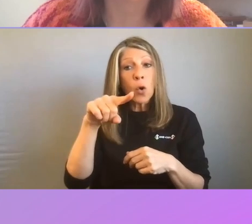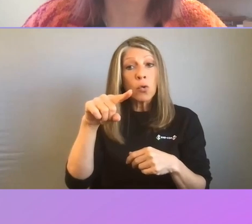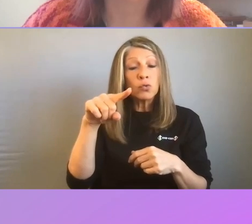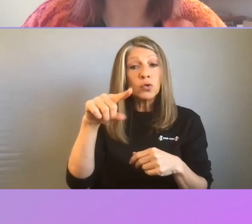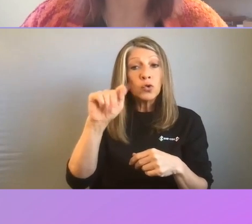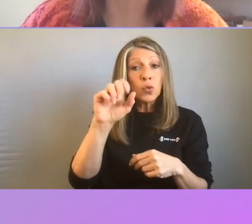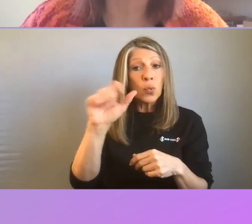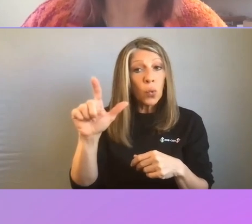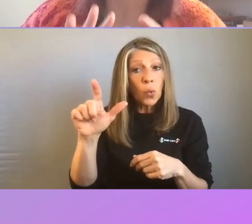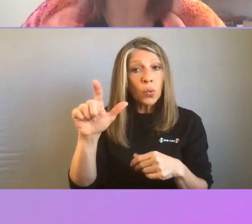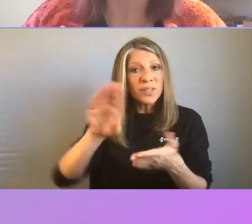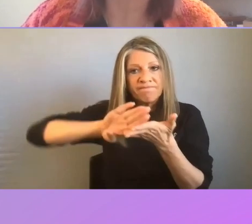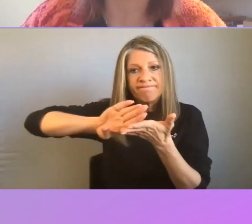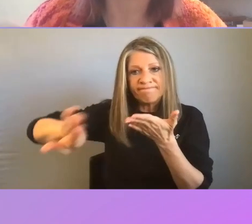been